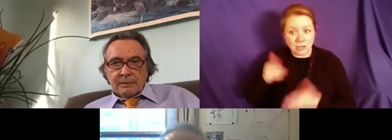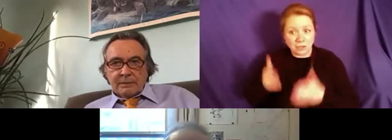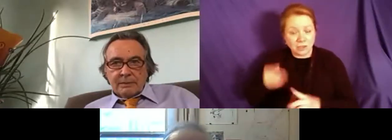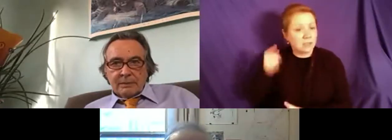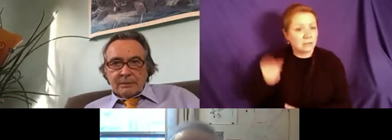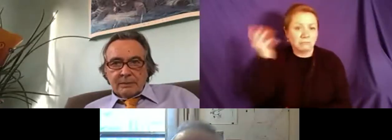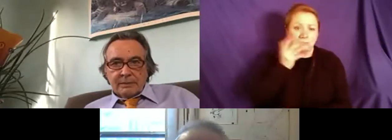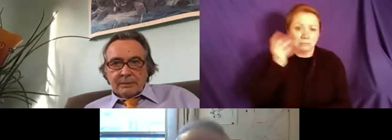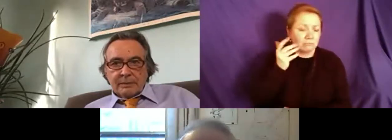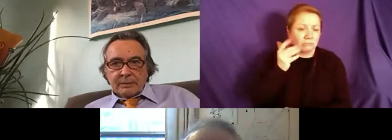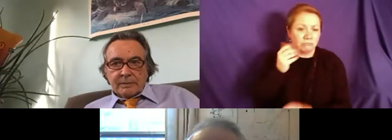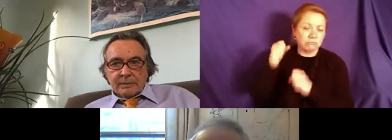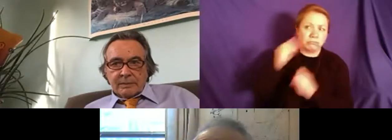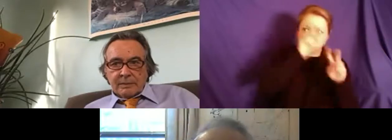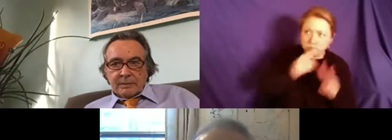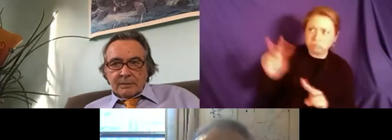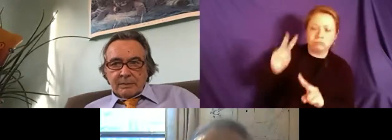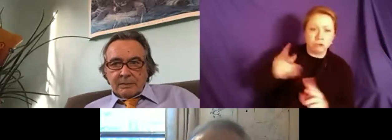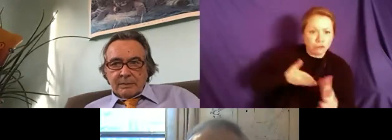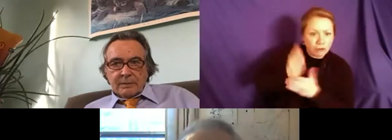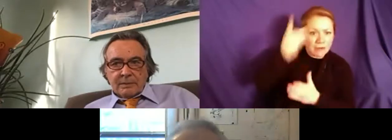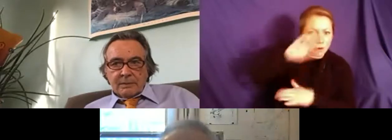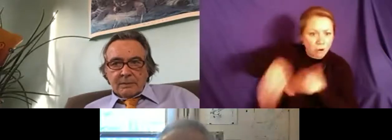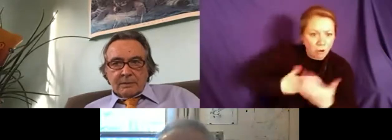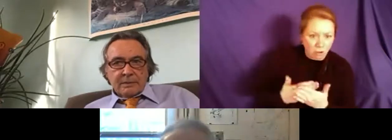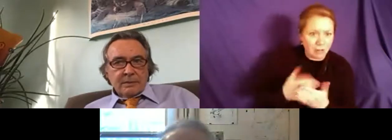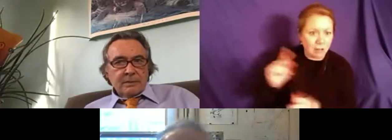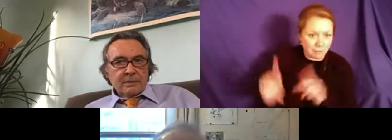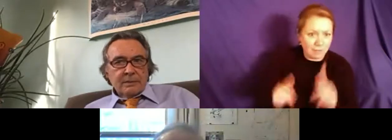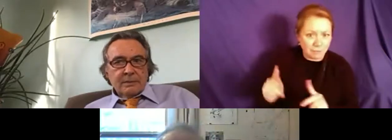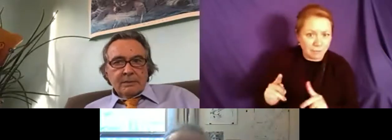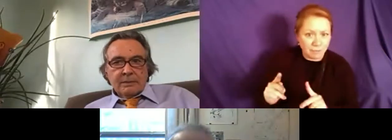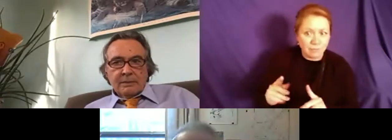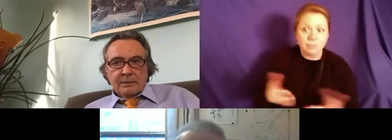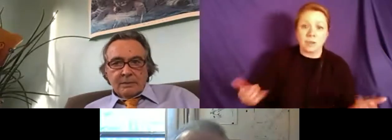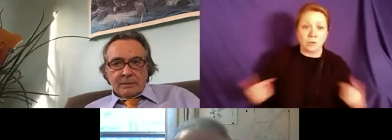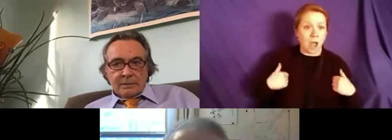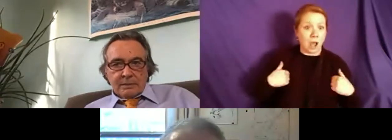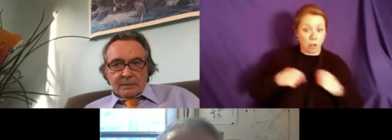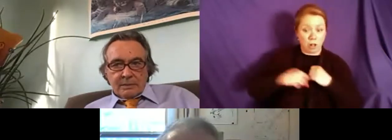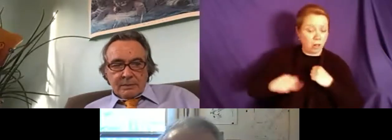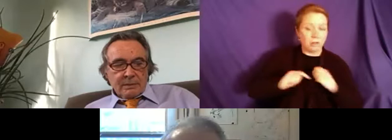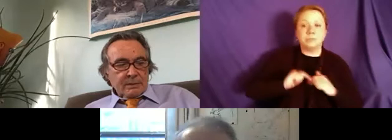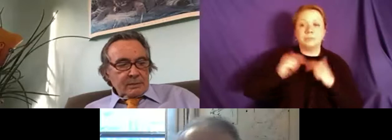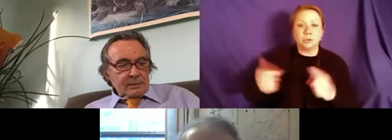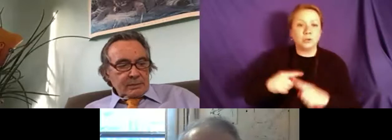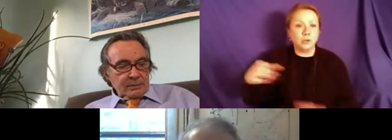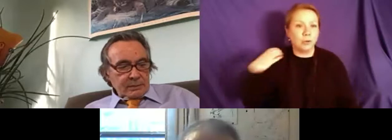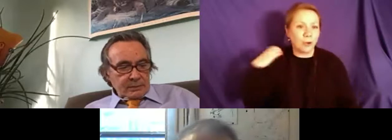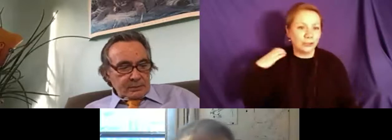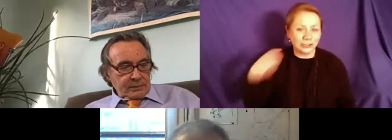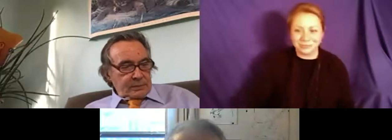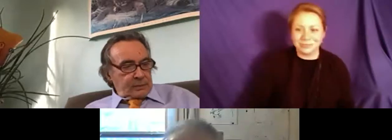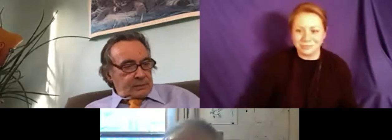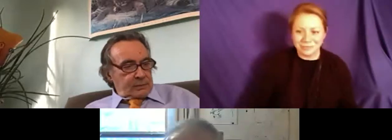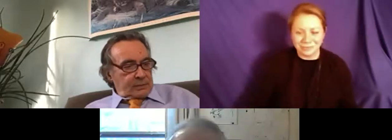a pillar of rights for all of us. And so rather than me going on, Coach, I'm going to turn it over